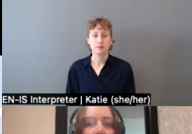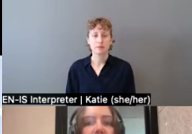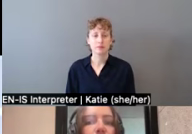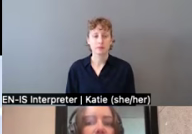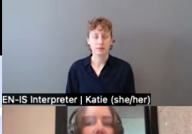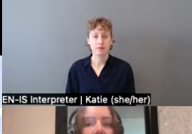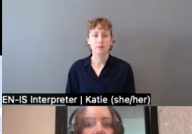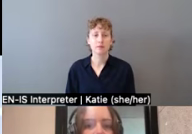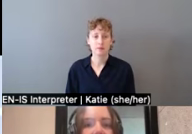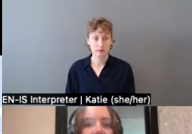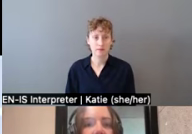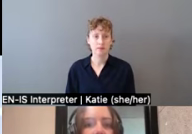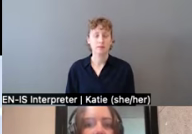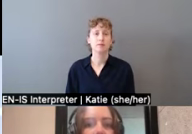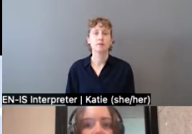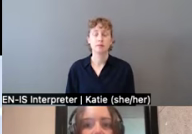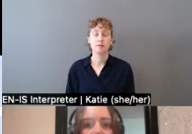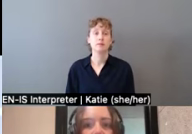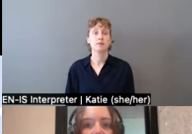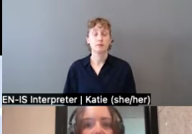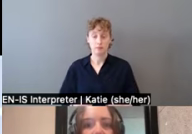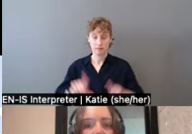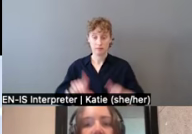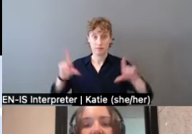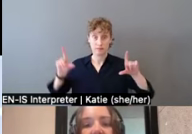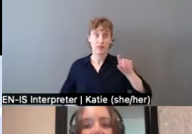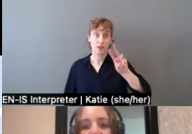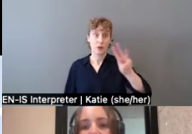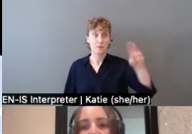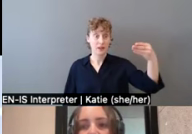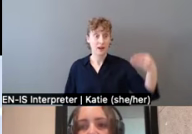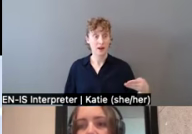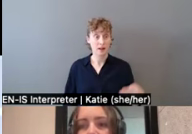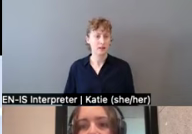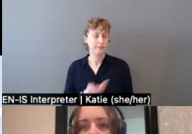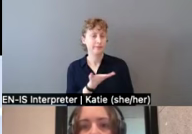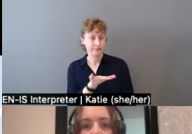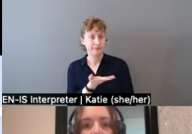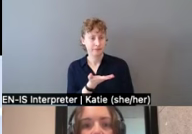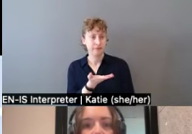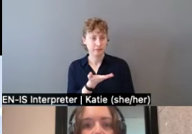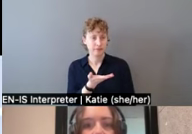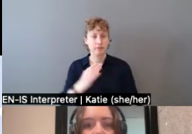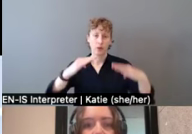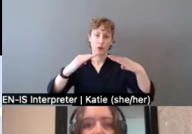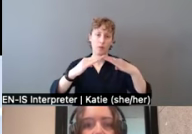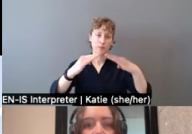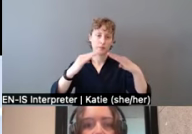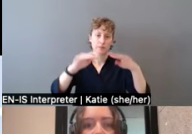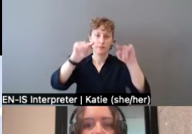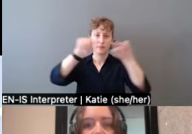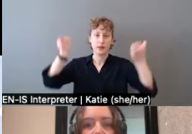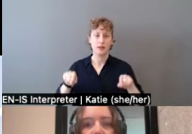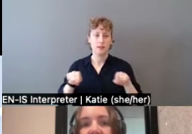So once you are on the website, so just to go back on the website, this is the home page.